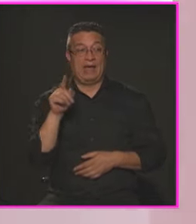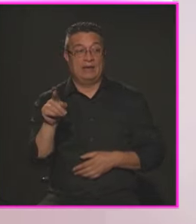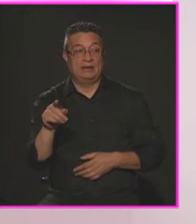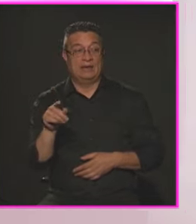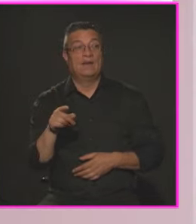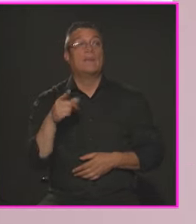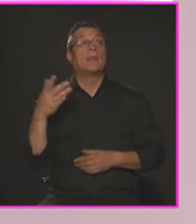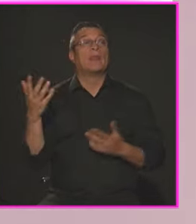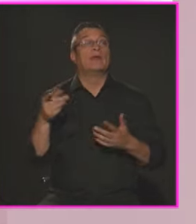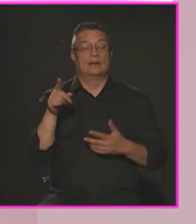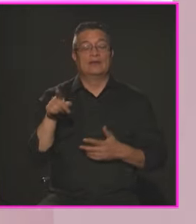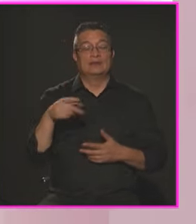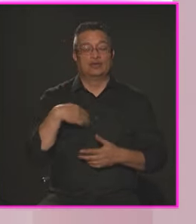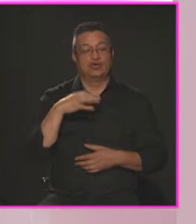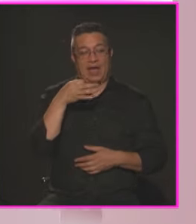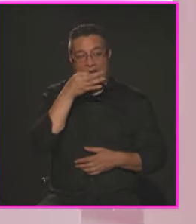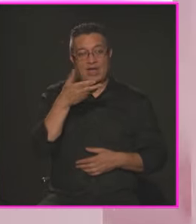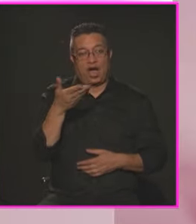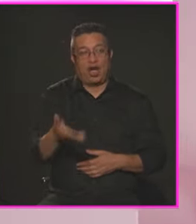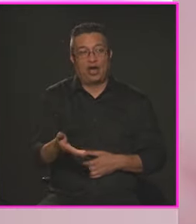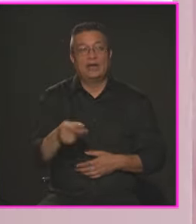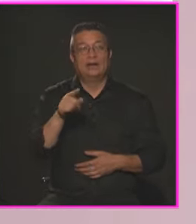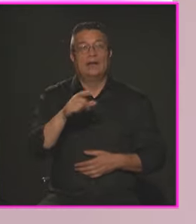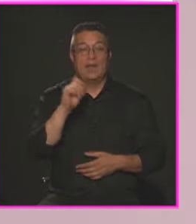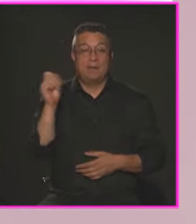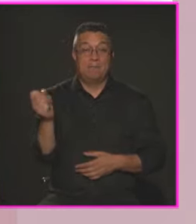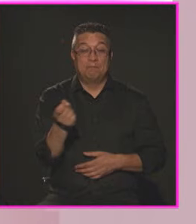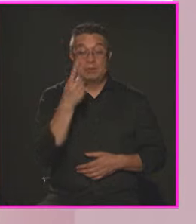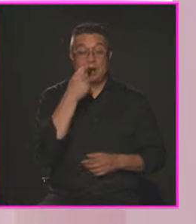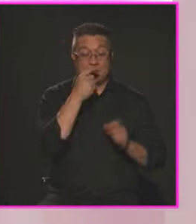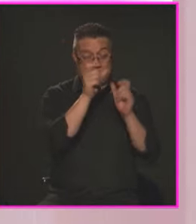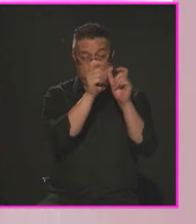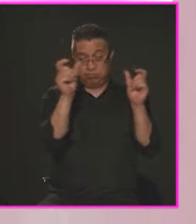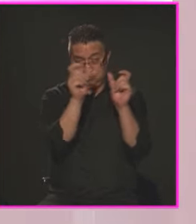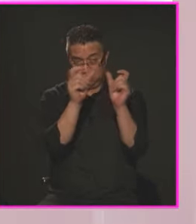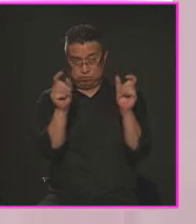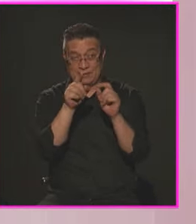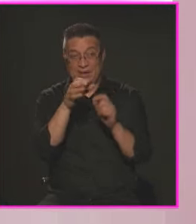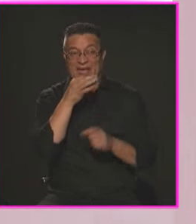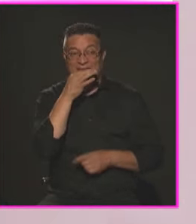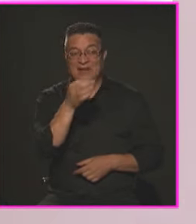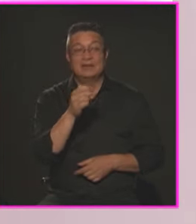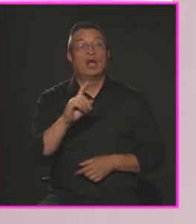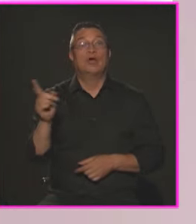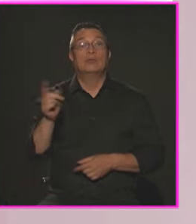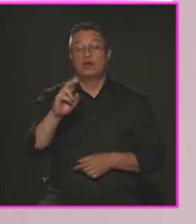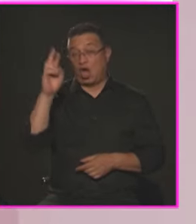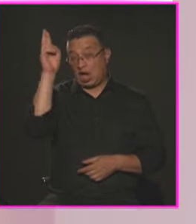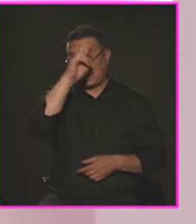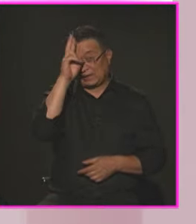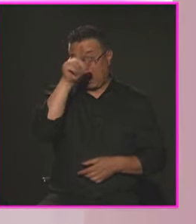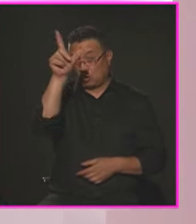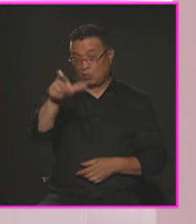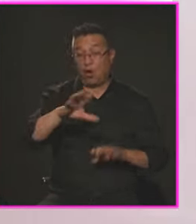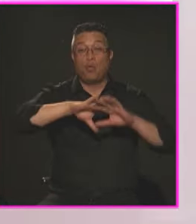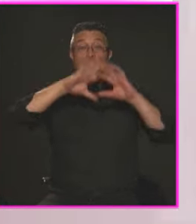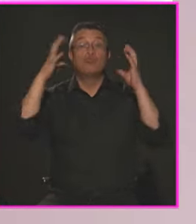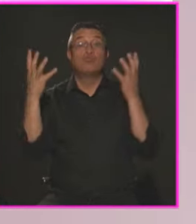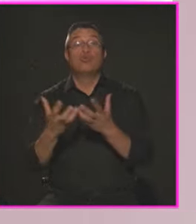today. And the first sentence is here. Is it not a curious fact that in a world steeped in